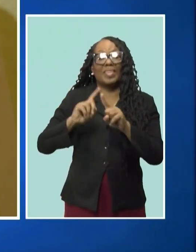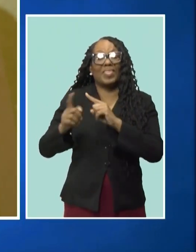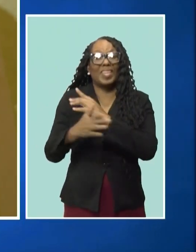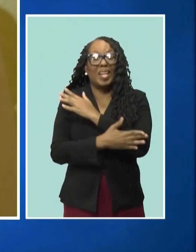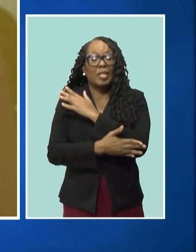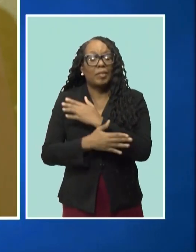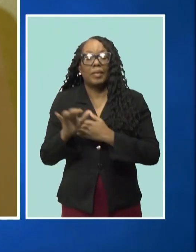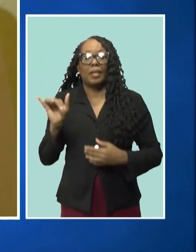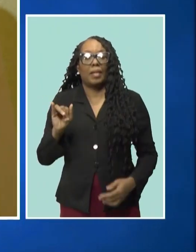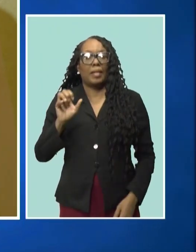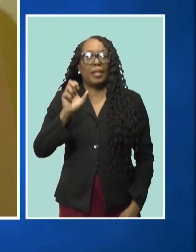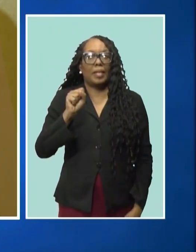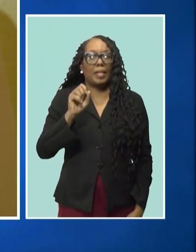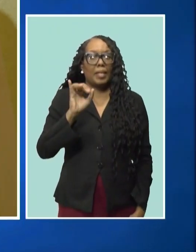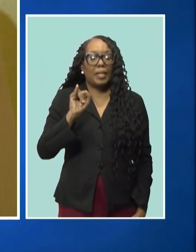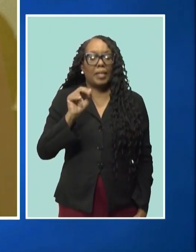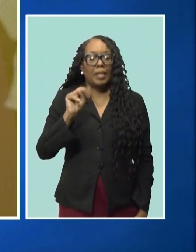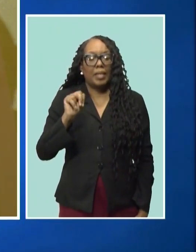Vietnam,